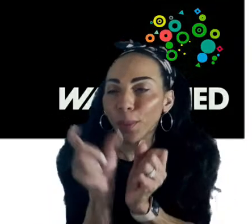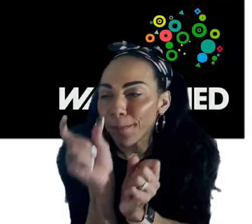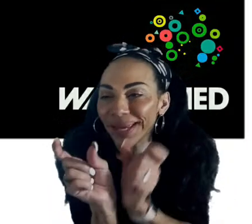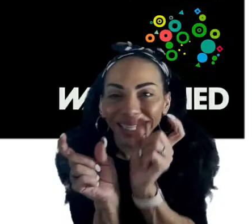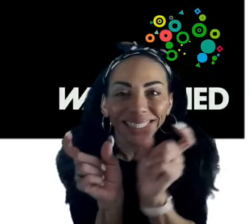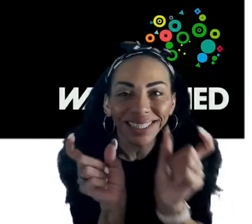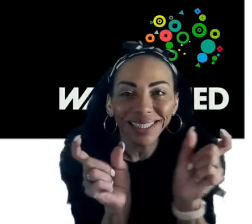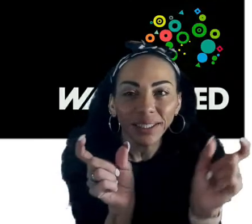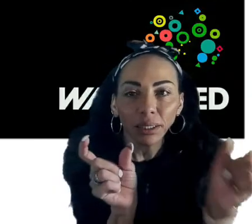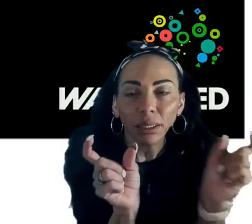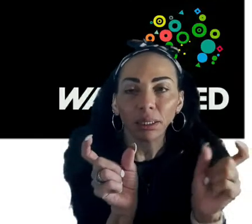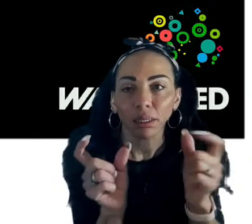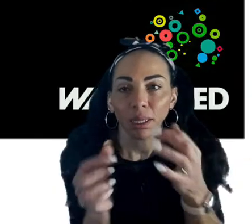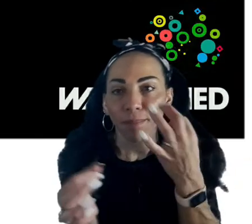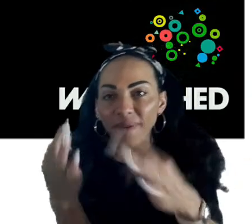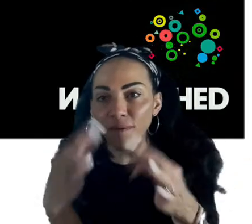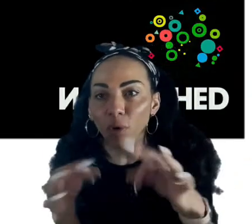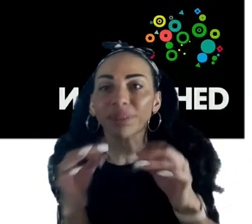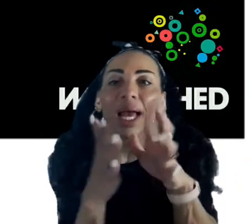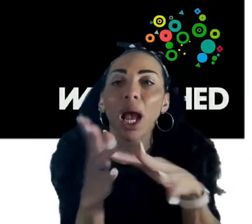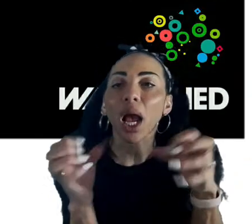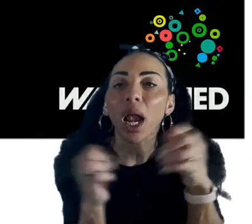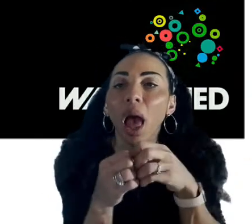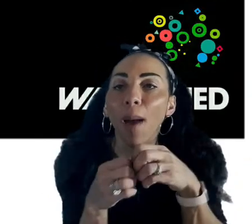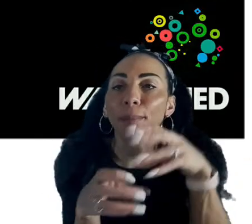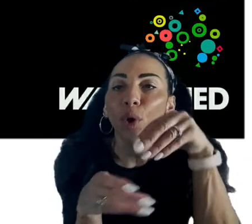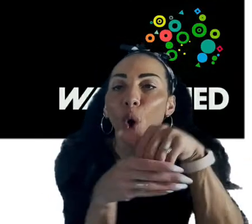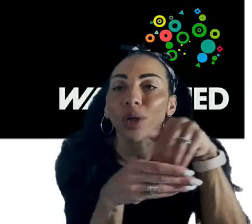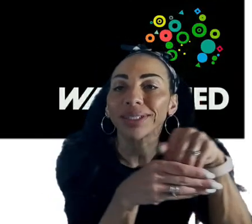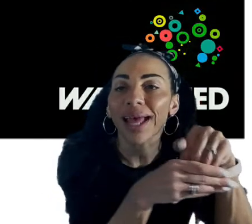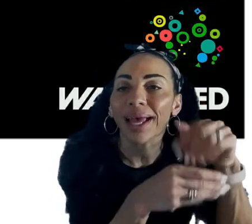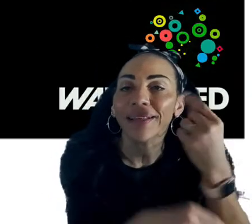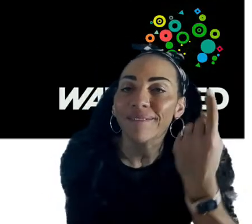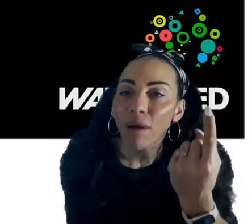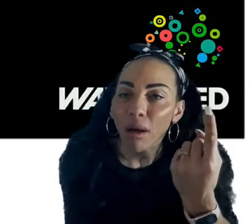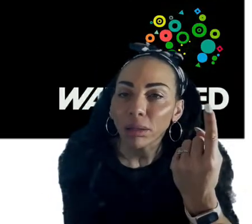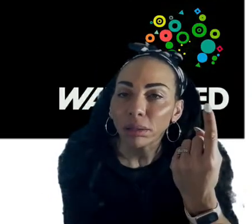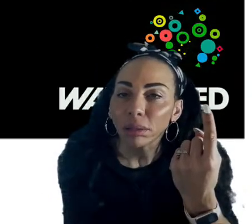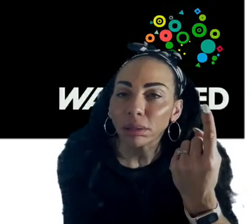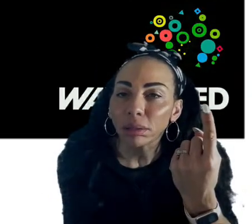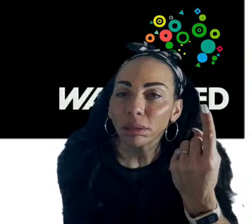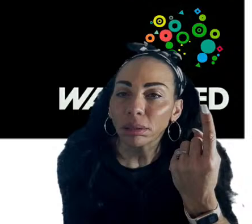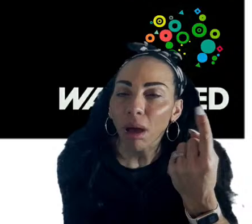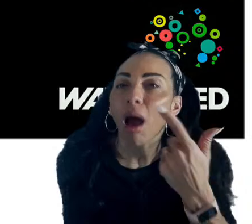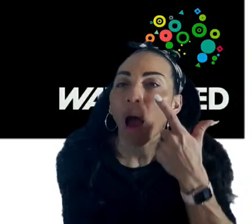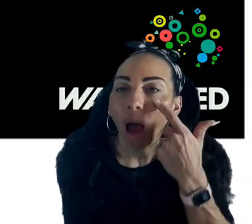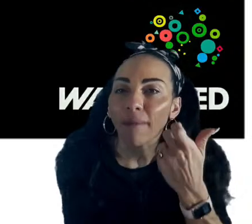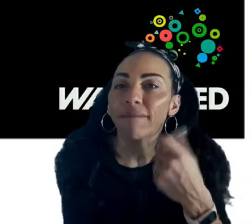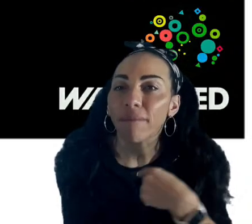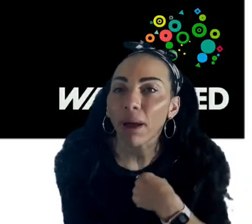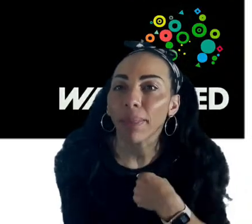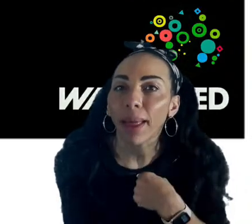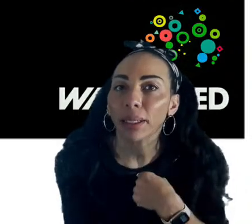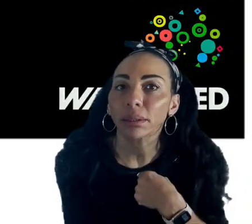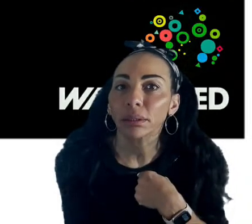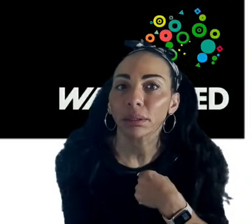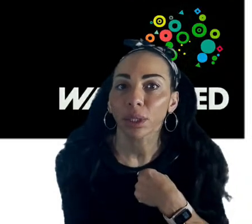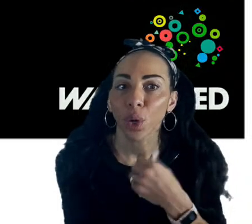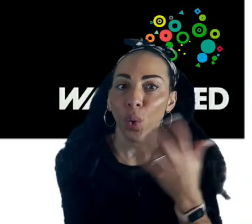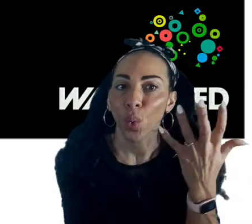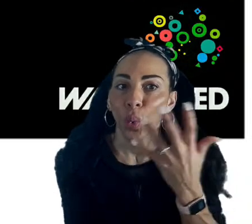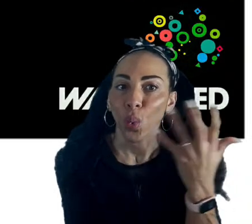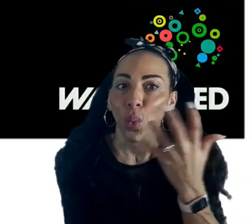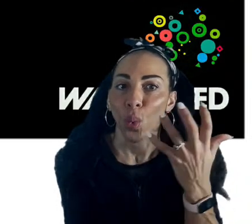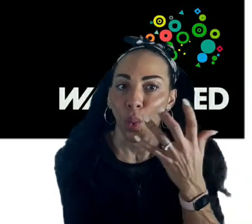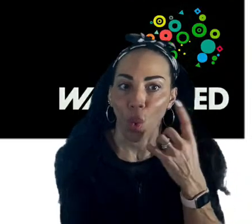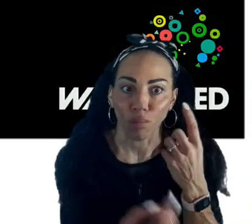in club contexts, because I find them, you know, like quite high pressure states to present